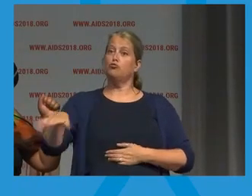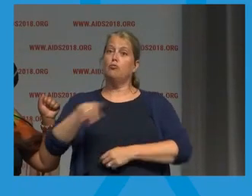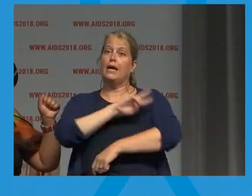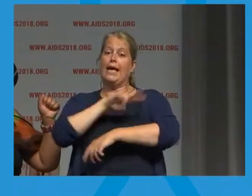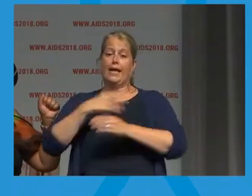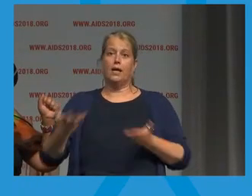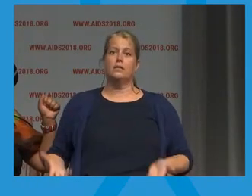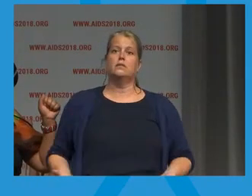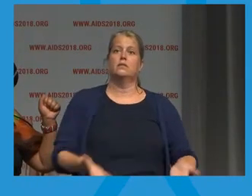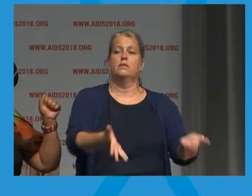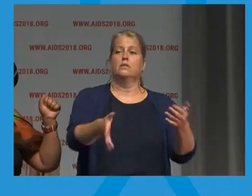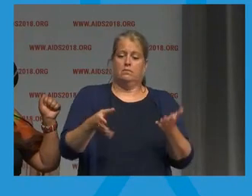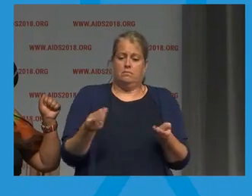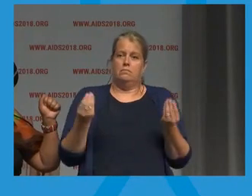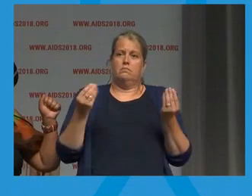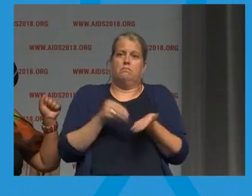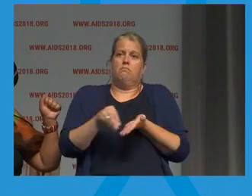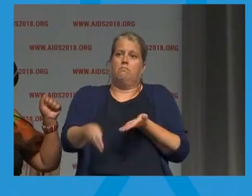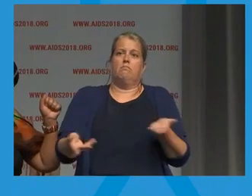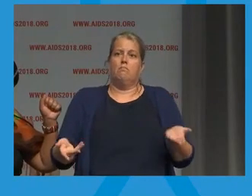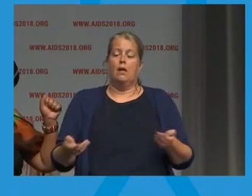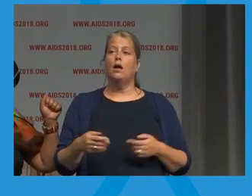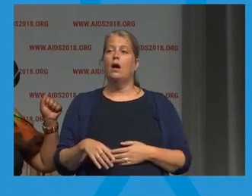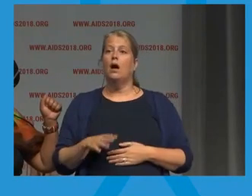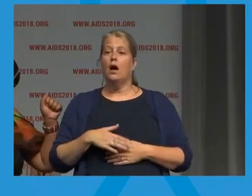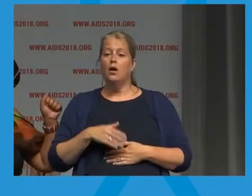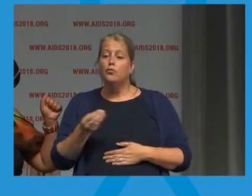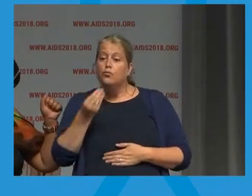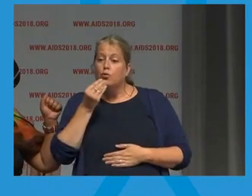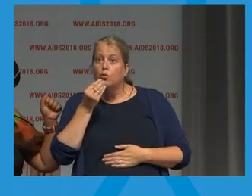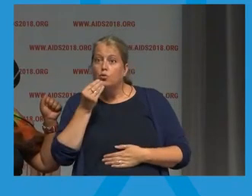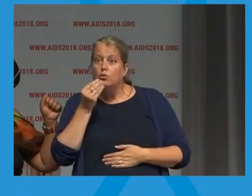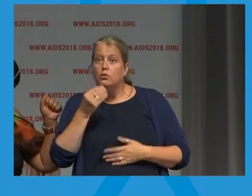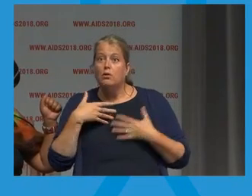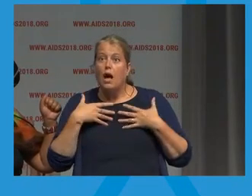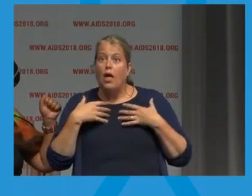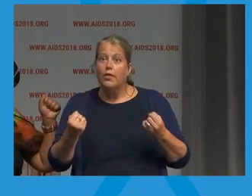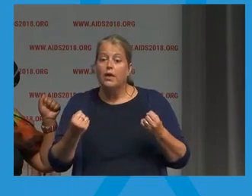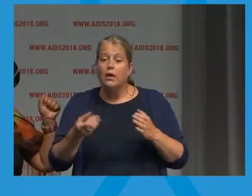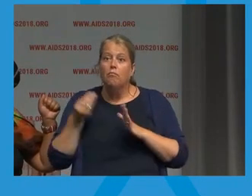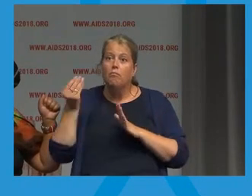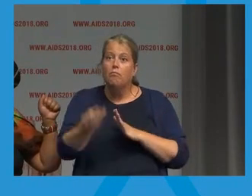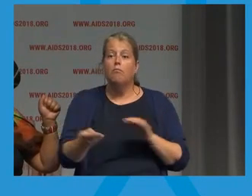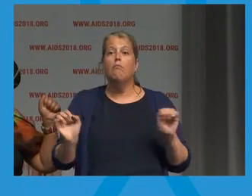clinic. We cannot afford to give them the food they need to stay healthy.